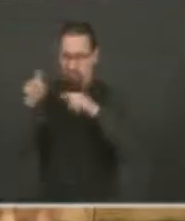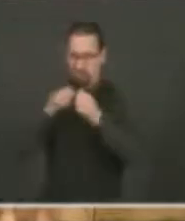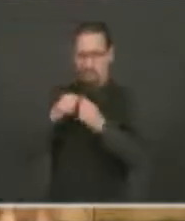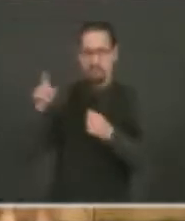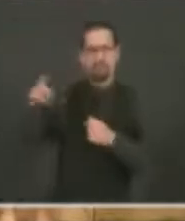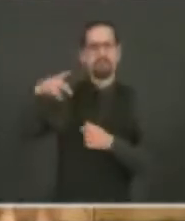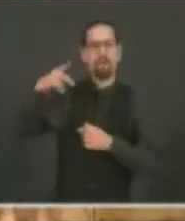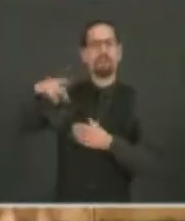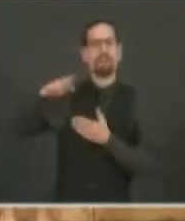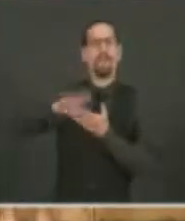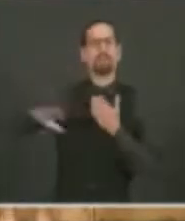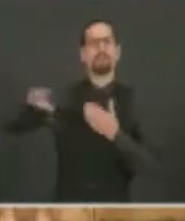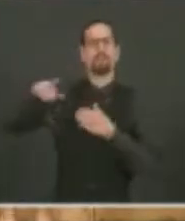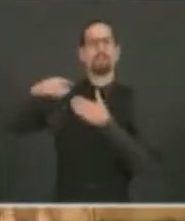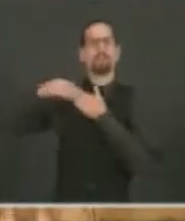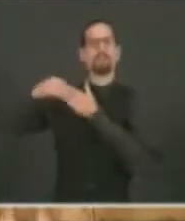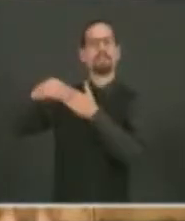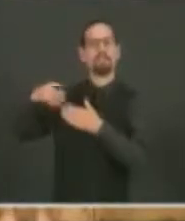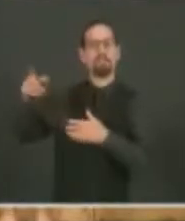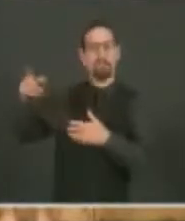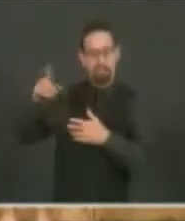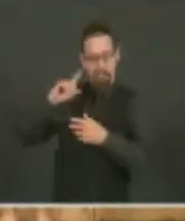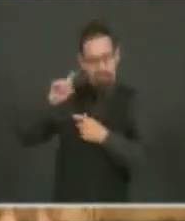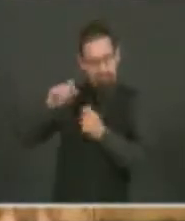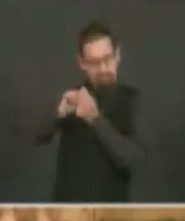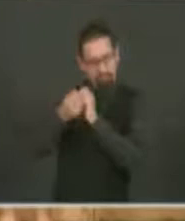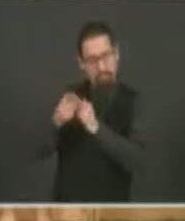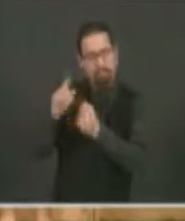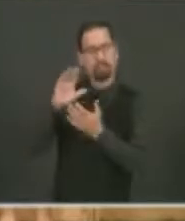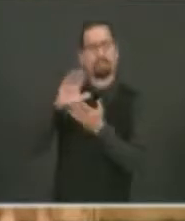year? I'm not there yet.